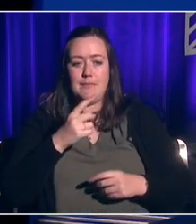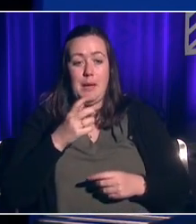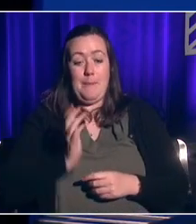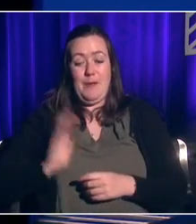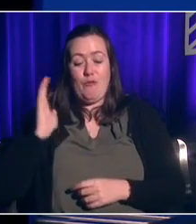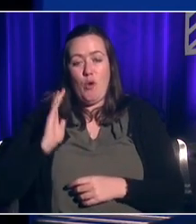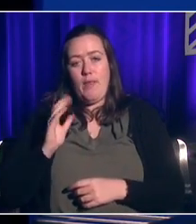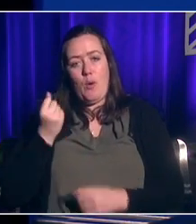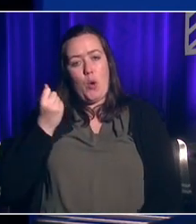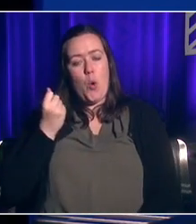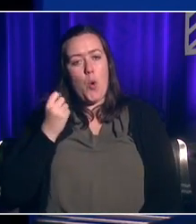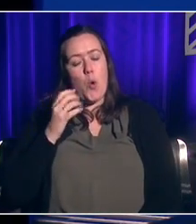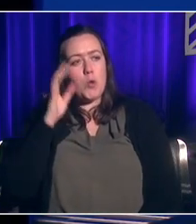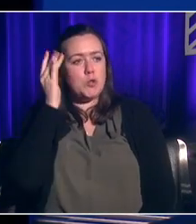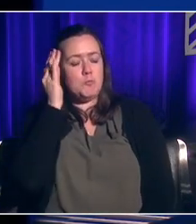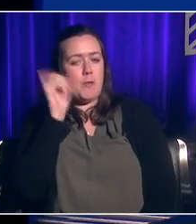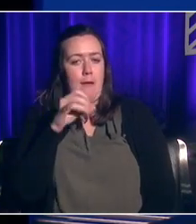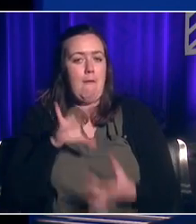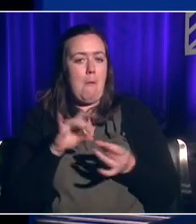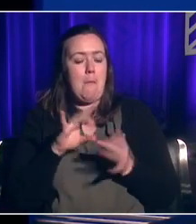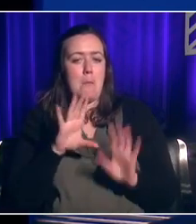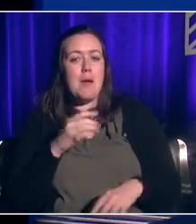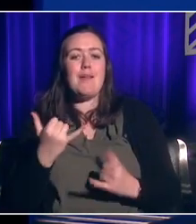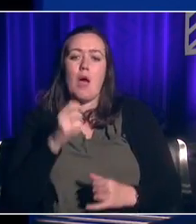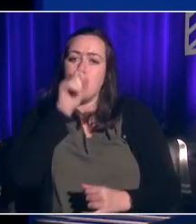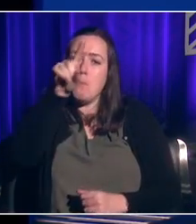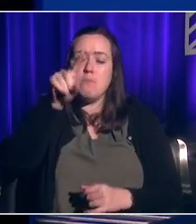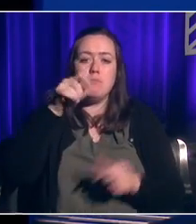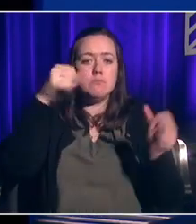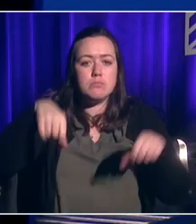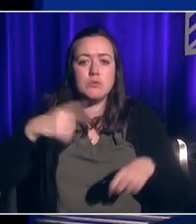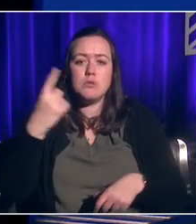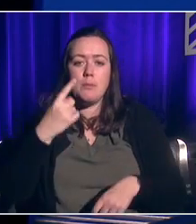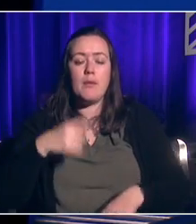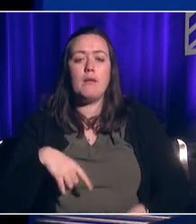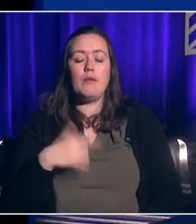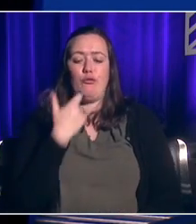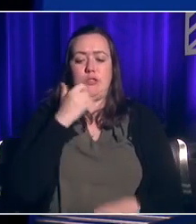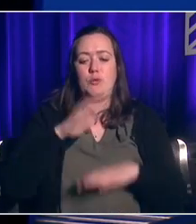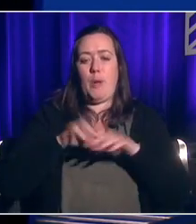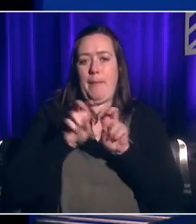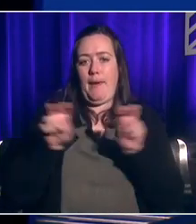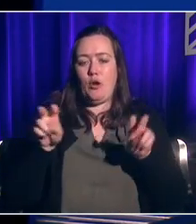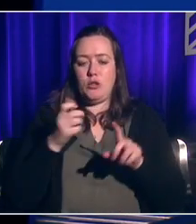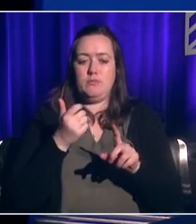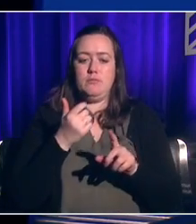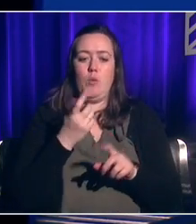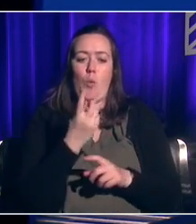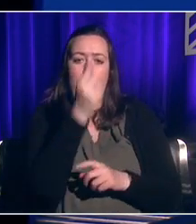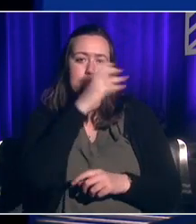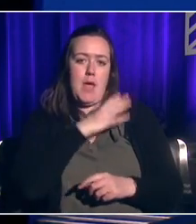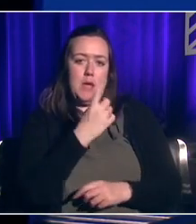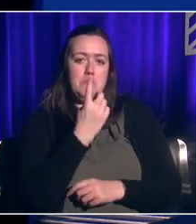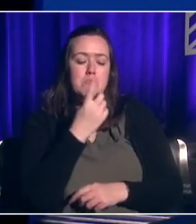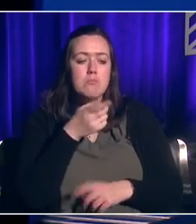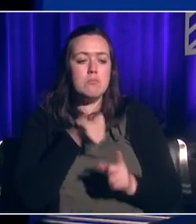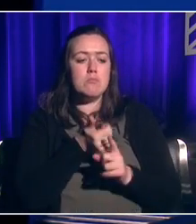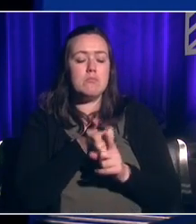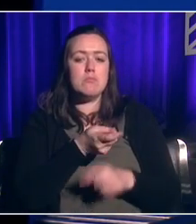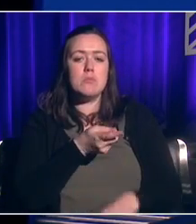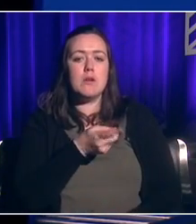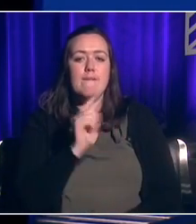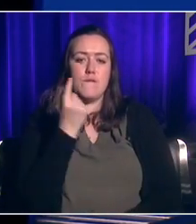I did a panel discussion at a news organization. It was interesting that a young man, he's first generation immigrant, meaning that he was born